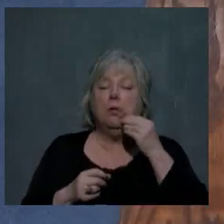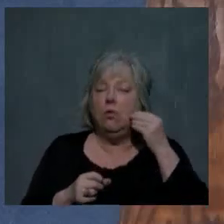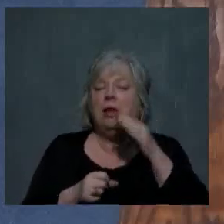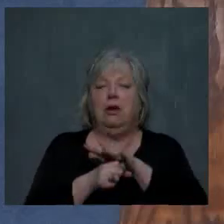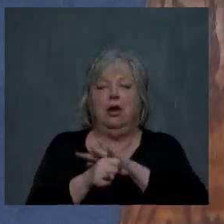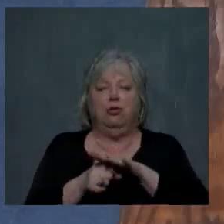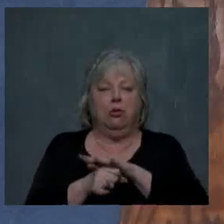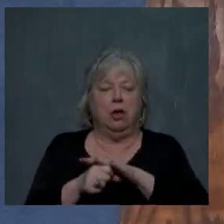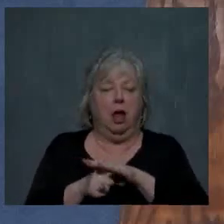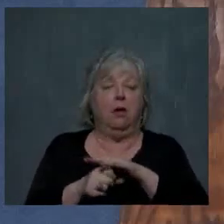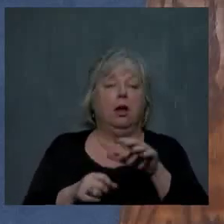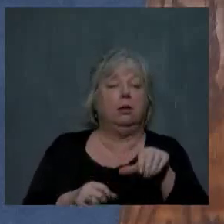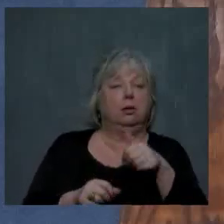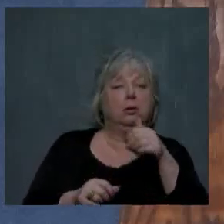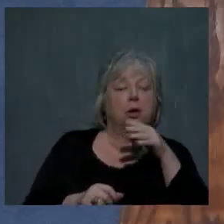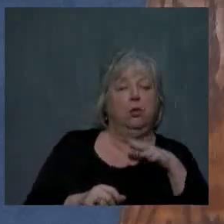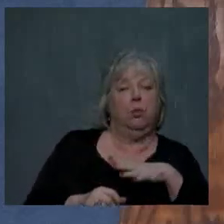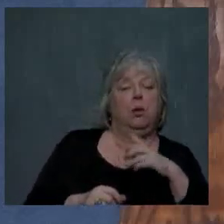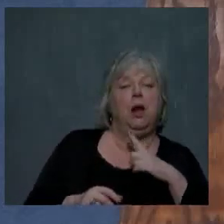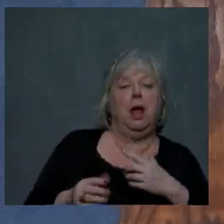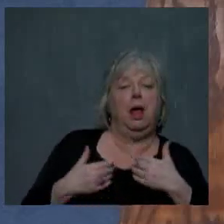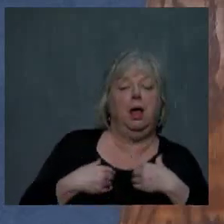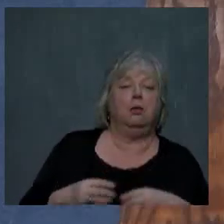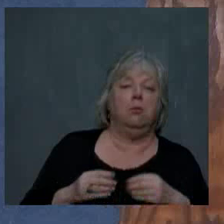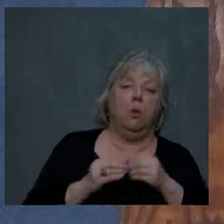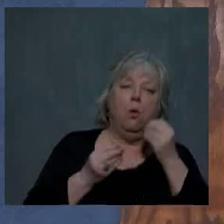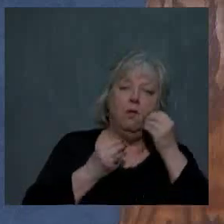do, so I will step down and let her take over.